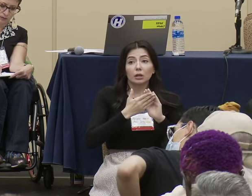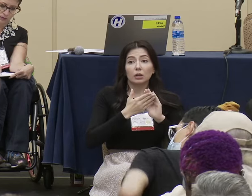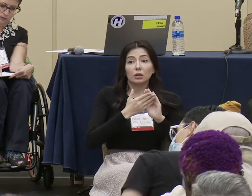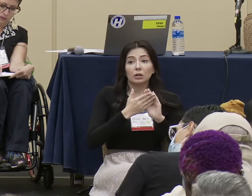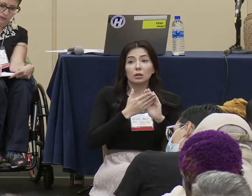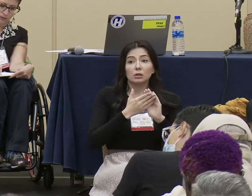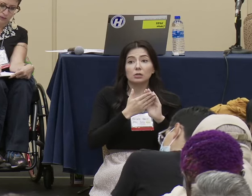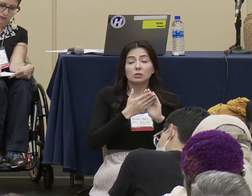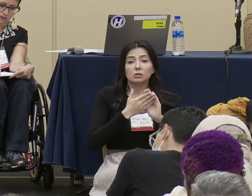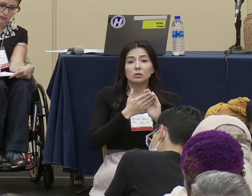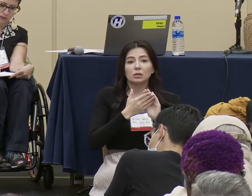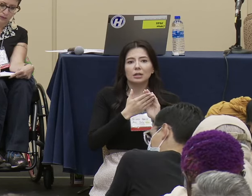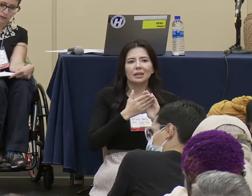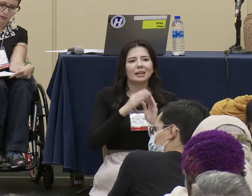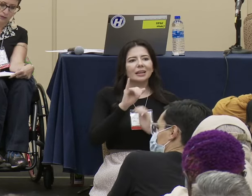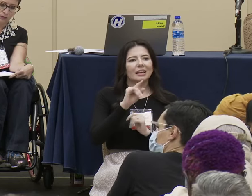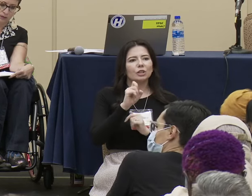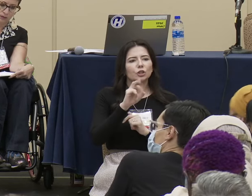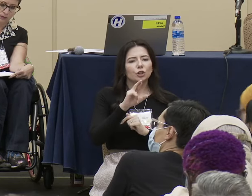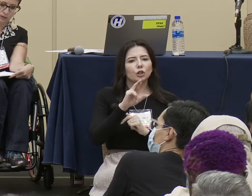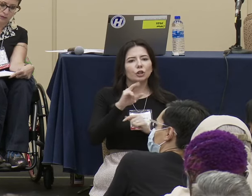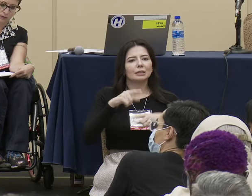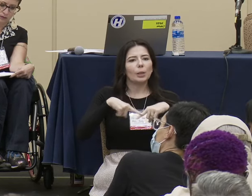be interdependent.